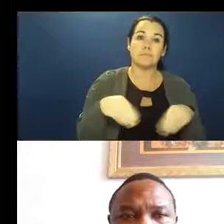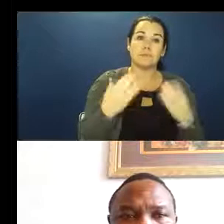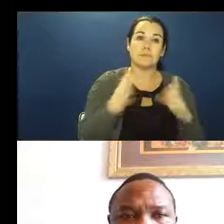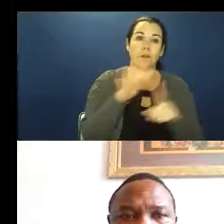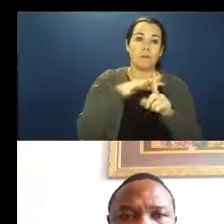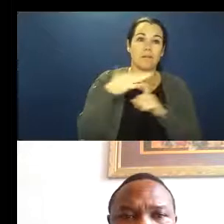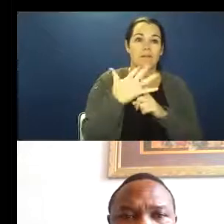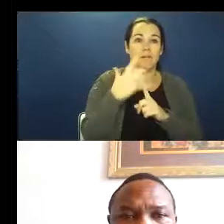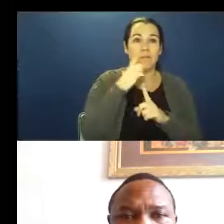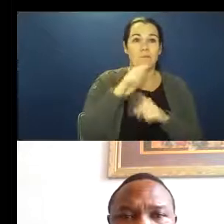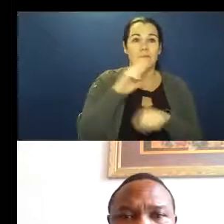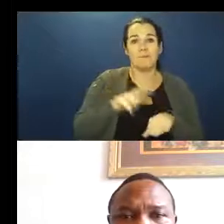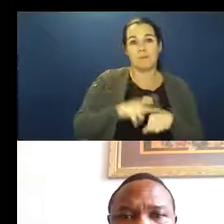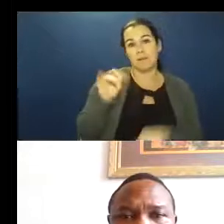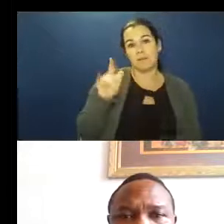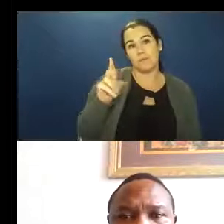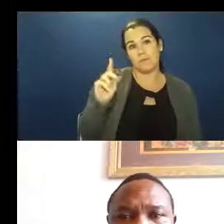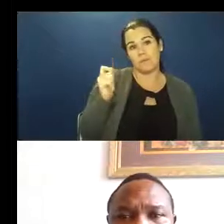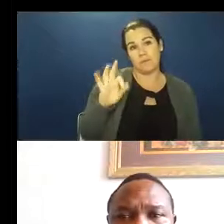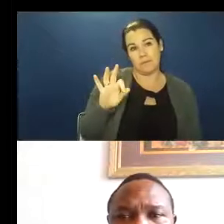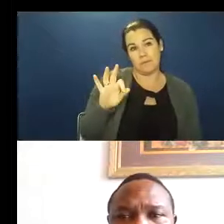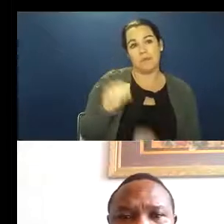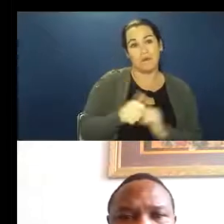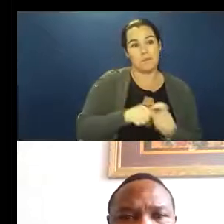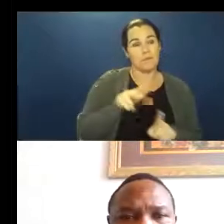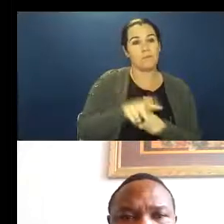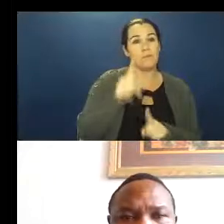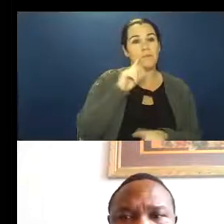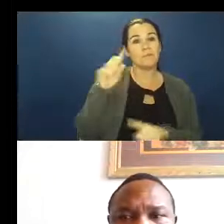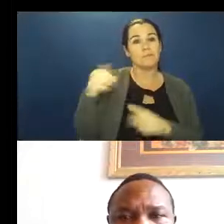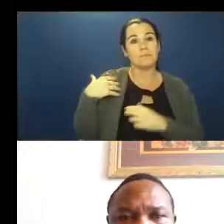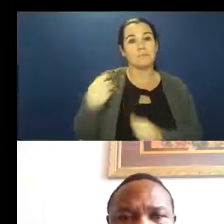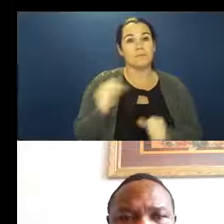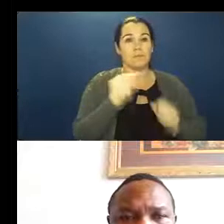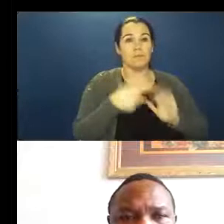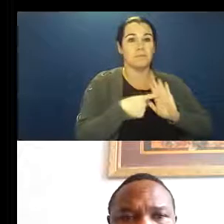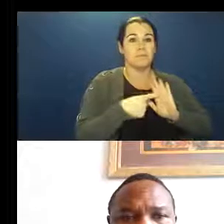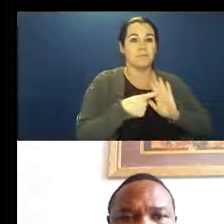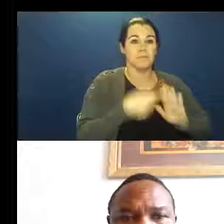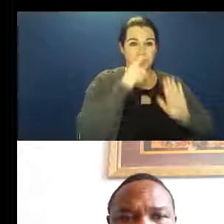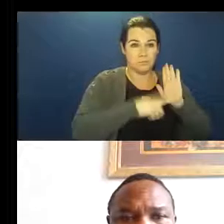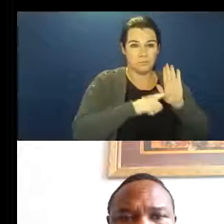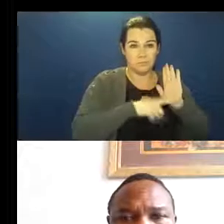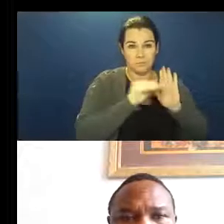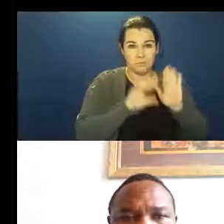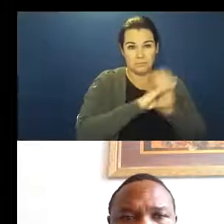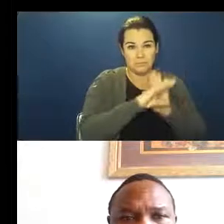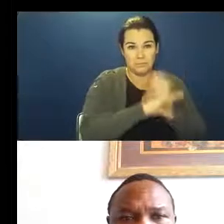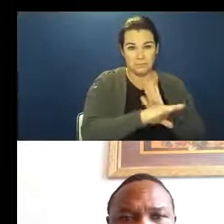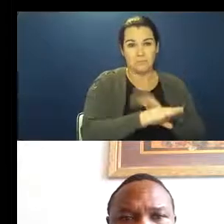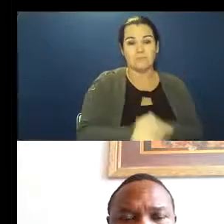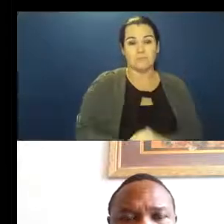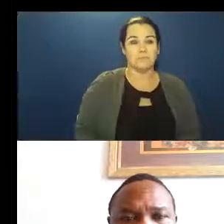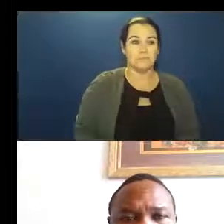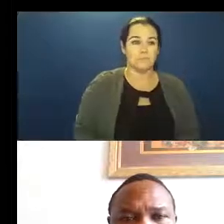national COVID-19 applied disability and health and rehabilitation R&D, research and development, agenda